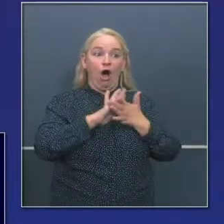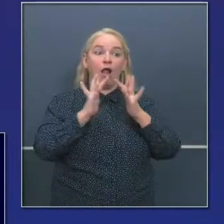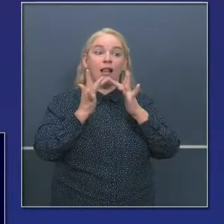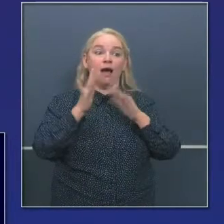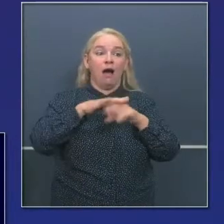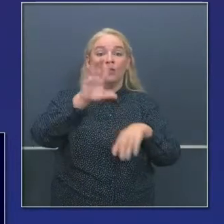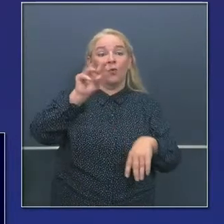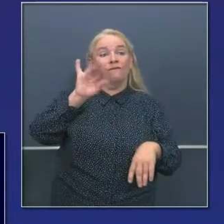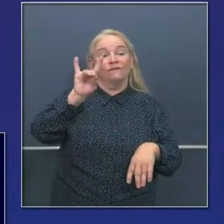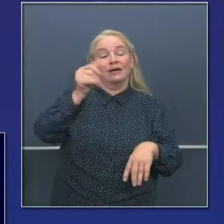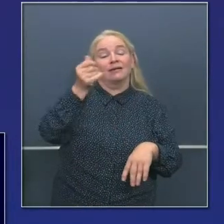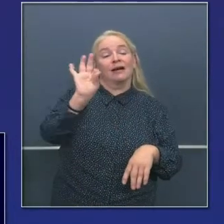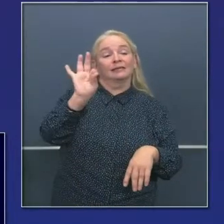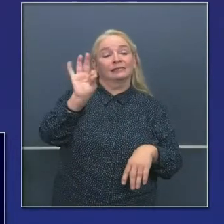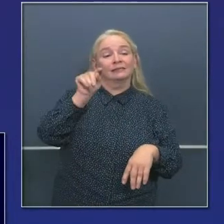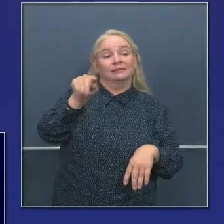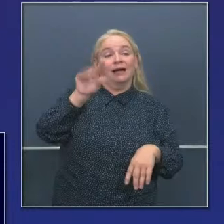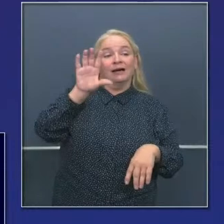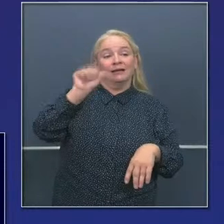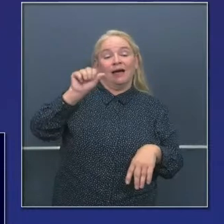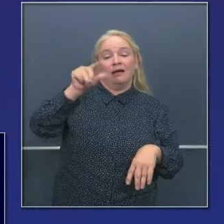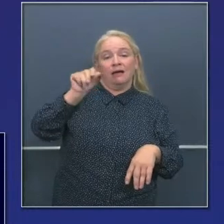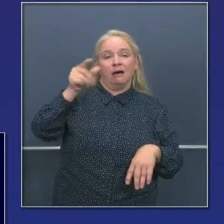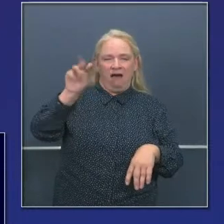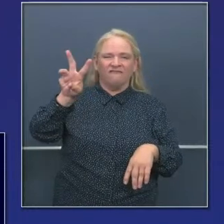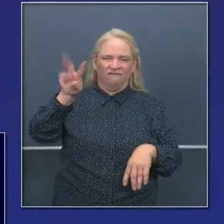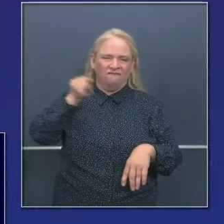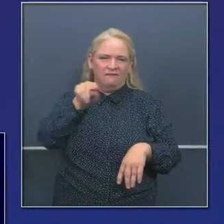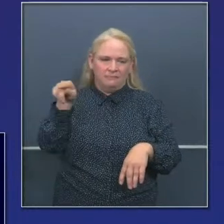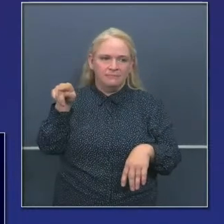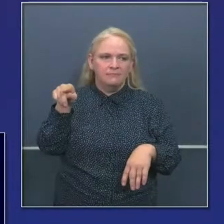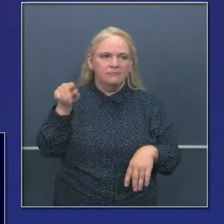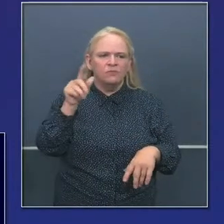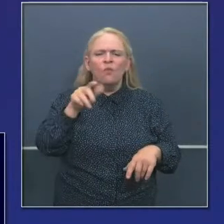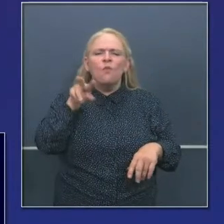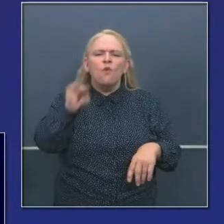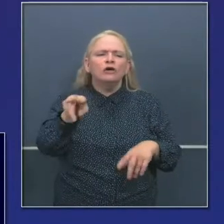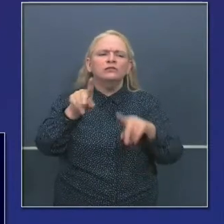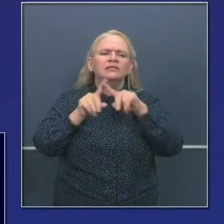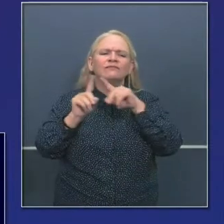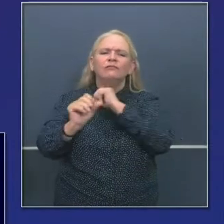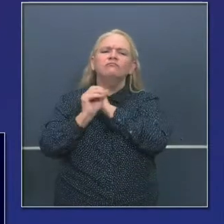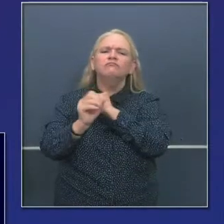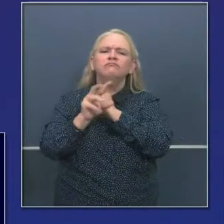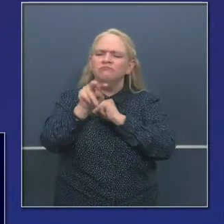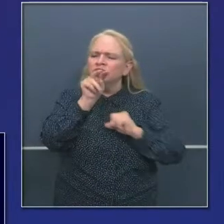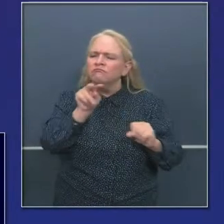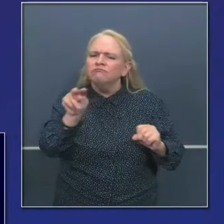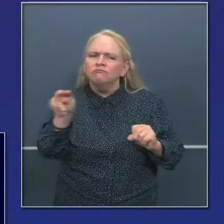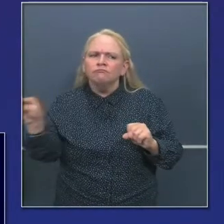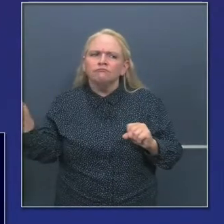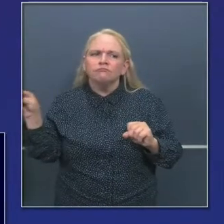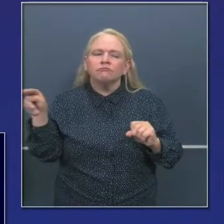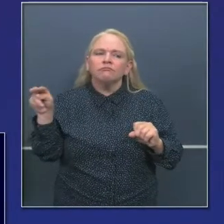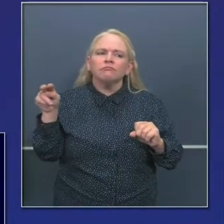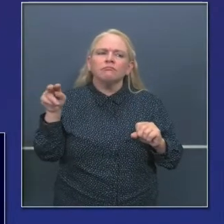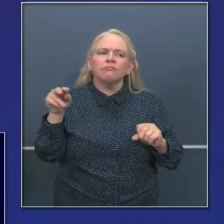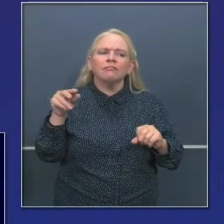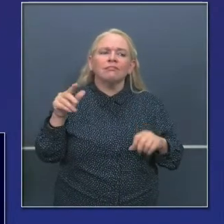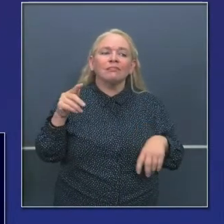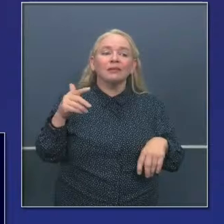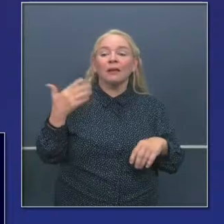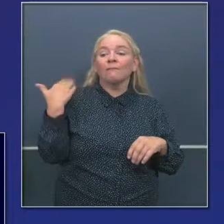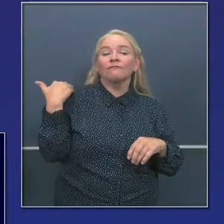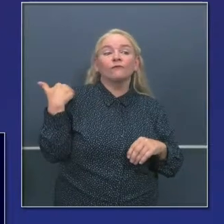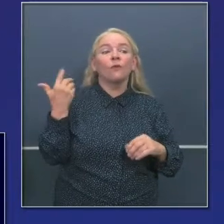covid19.ca.gov website, or just type in Larry David PSA. And of course, you can't be an ex-lieutenant governor and not